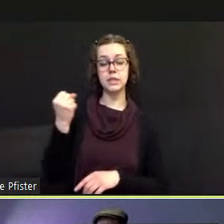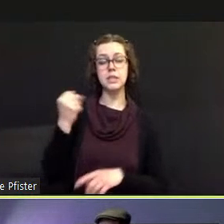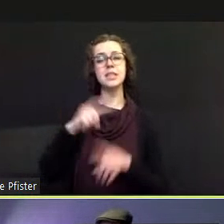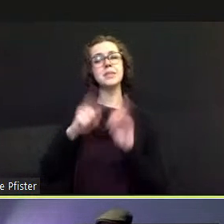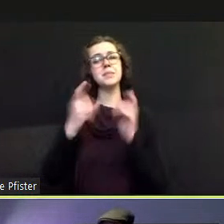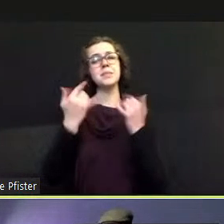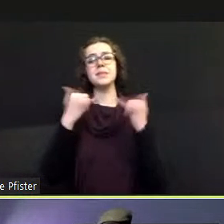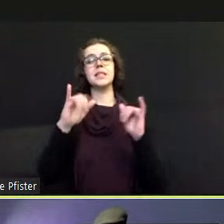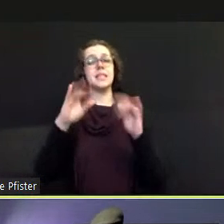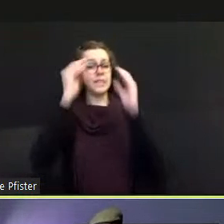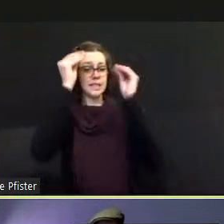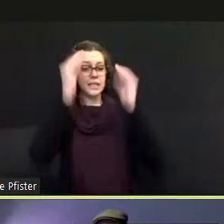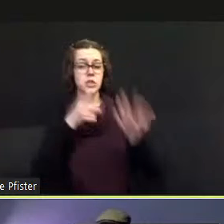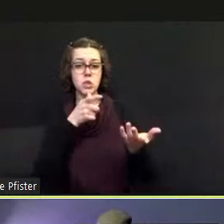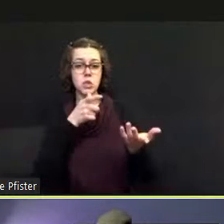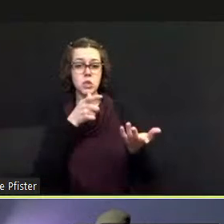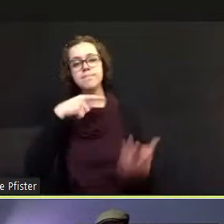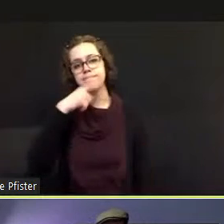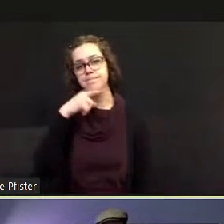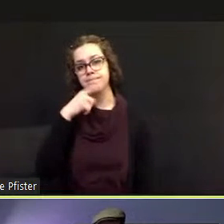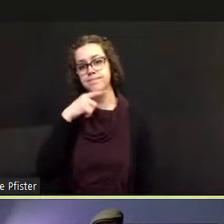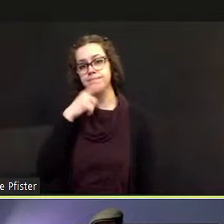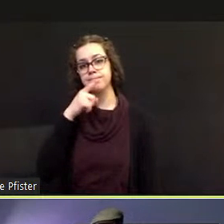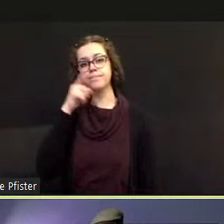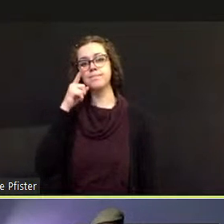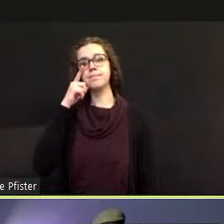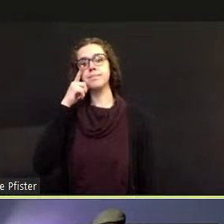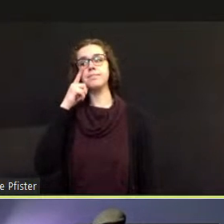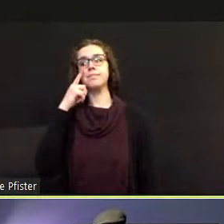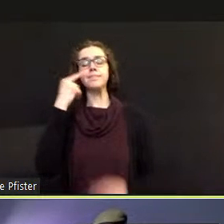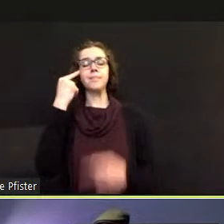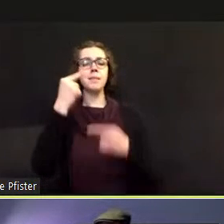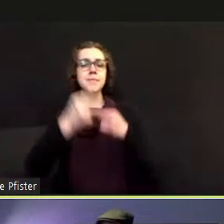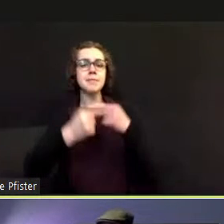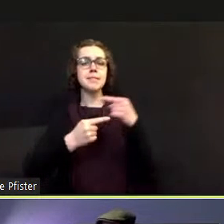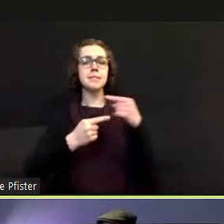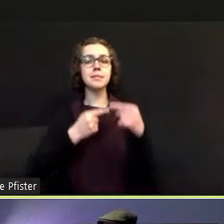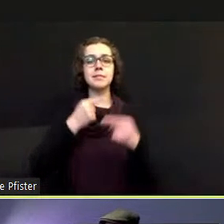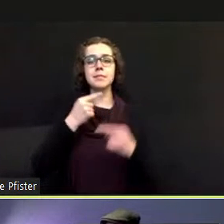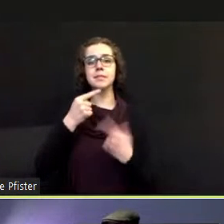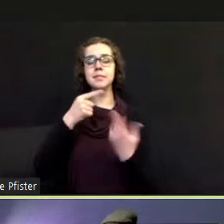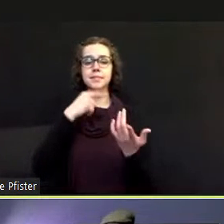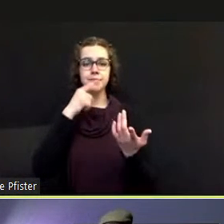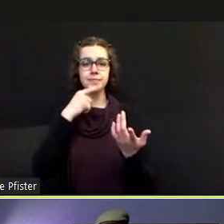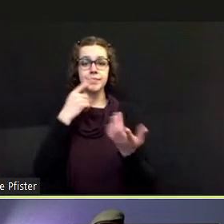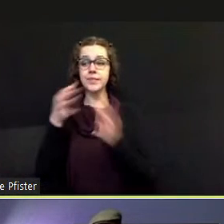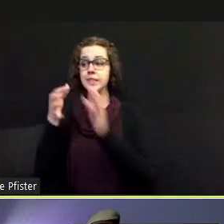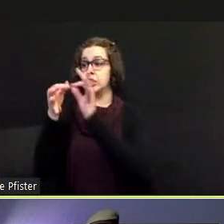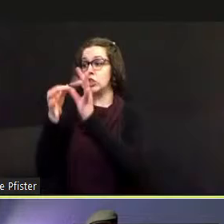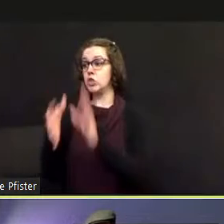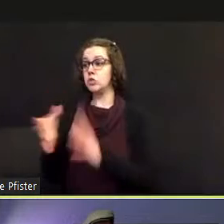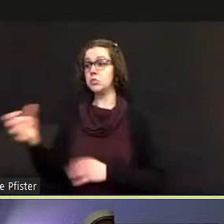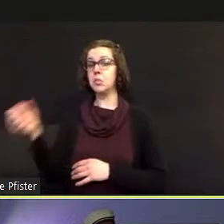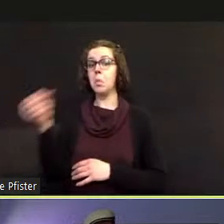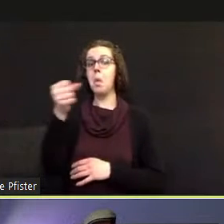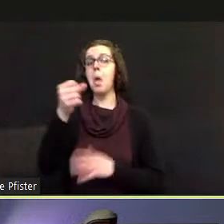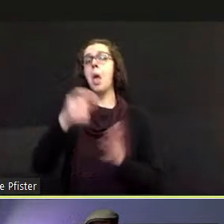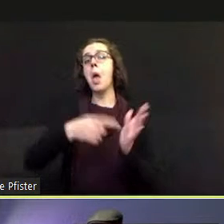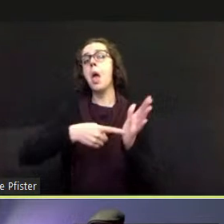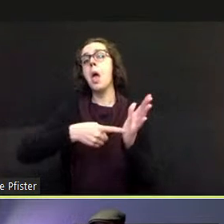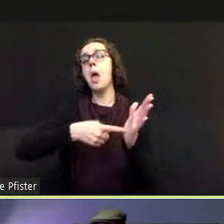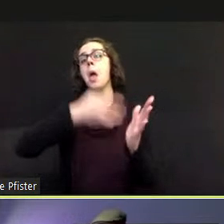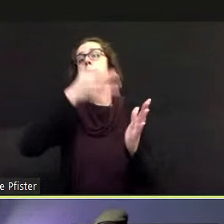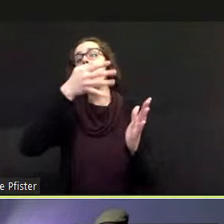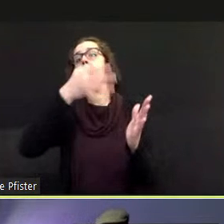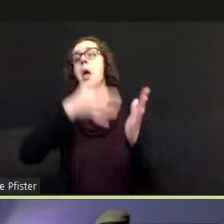by hearing teachers, most with only limited signing. Interpreters are occasionally being used in secondary